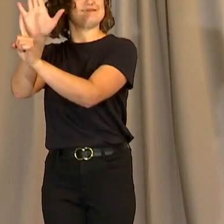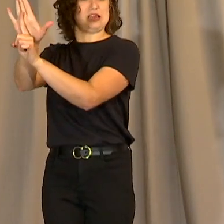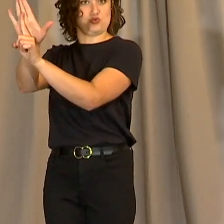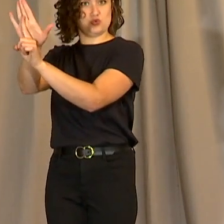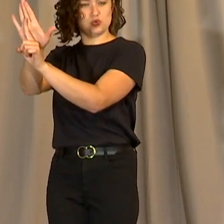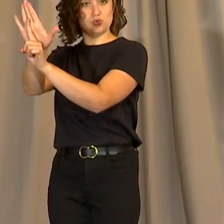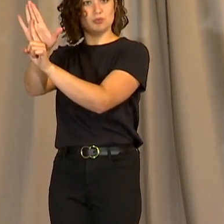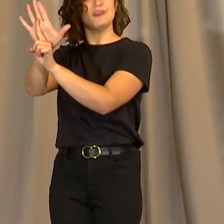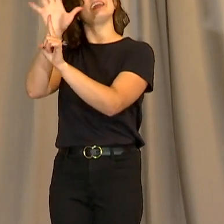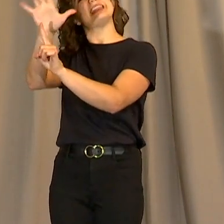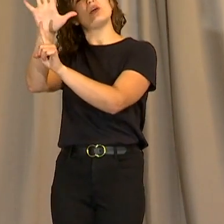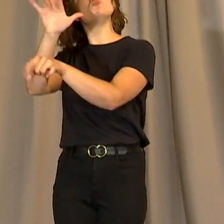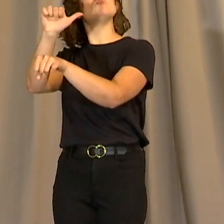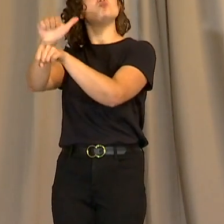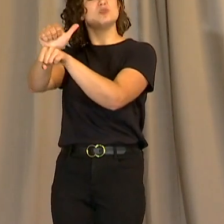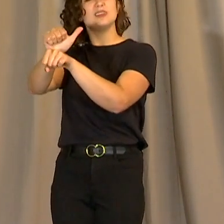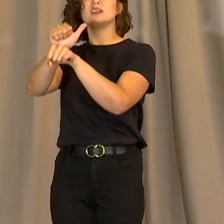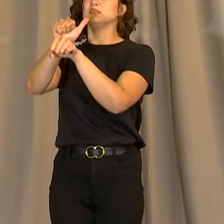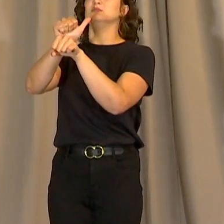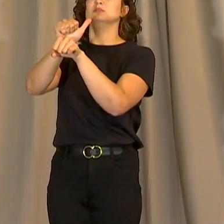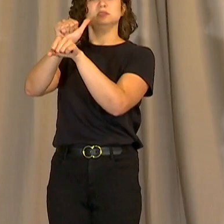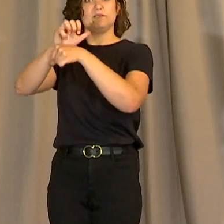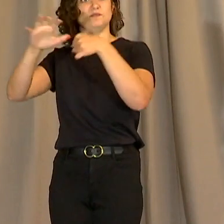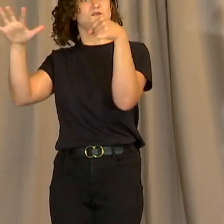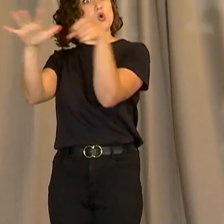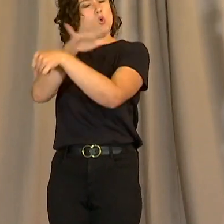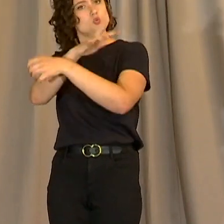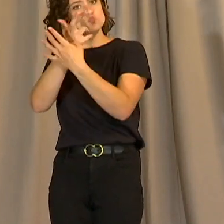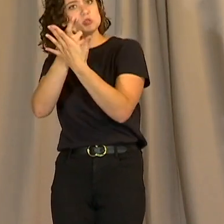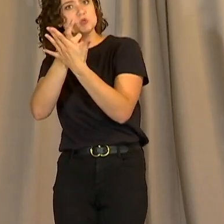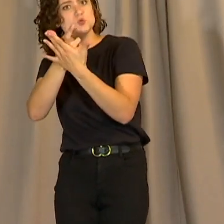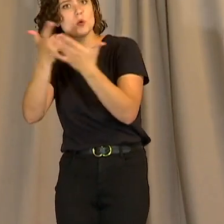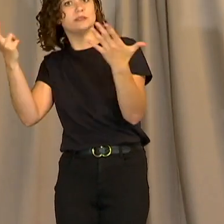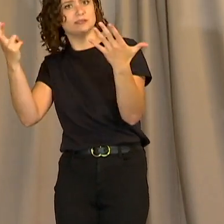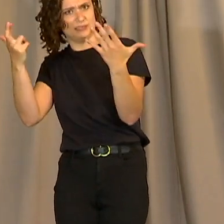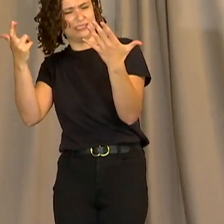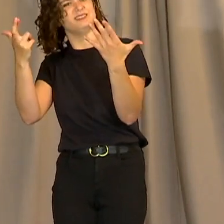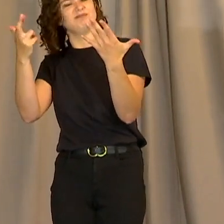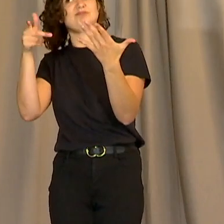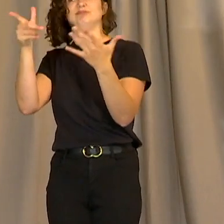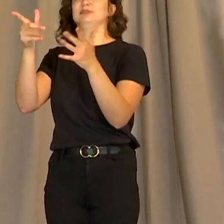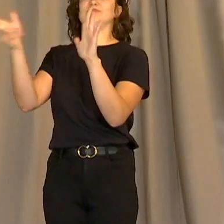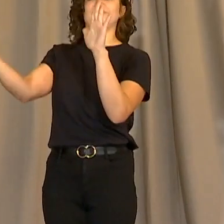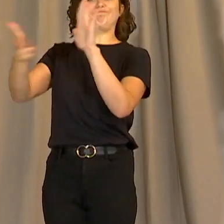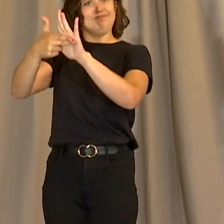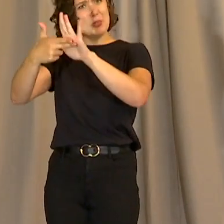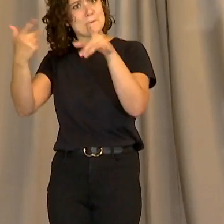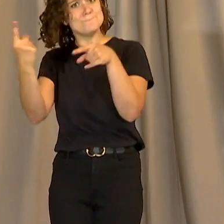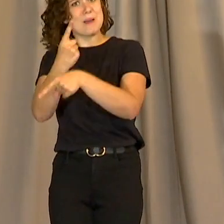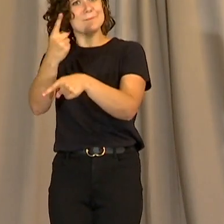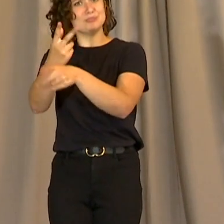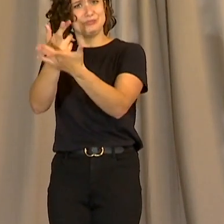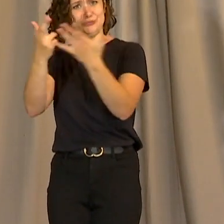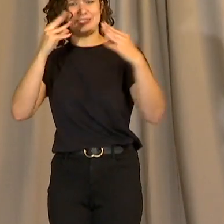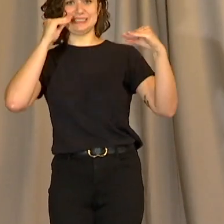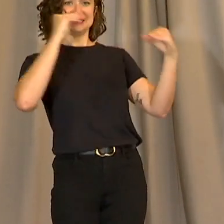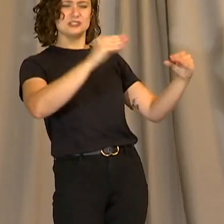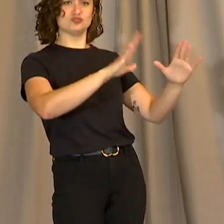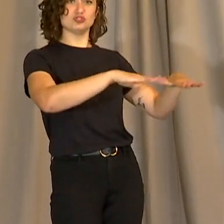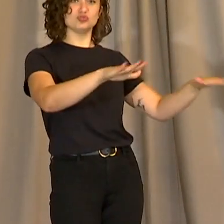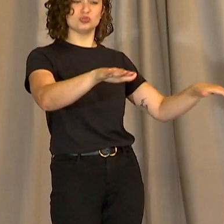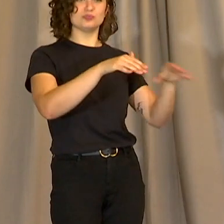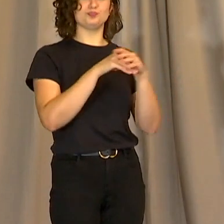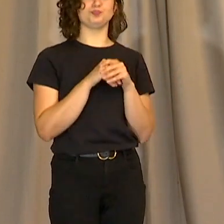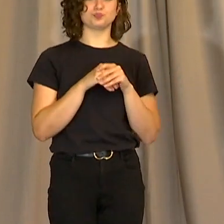resources that are indigenously vetted to be the proper resources to teach all children. We moved from there